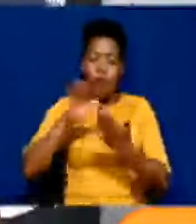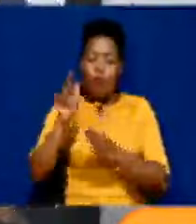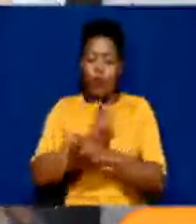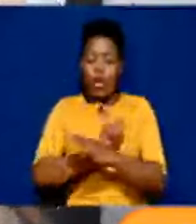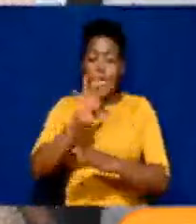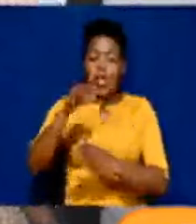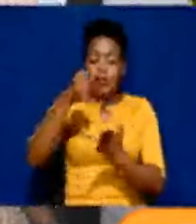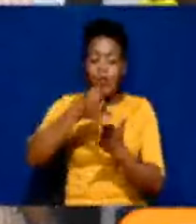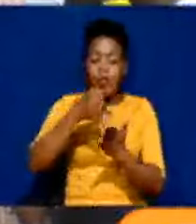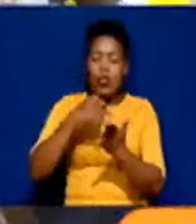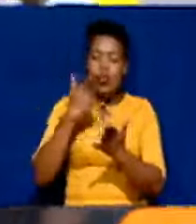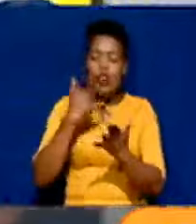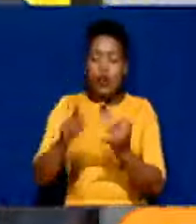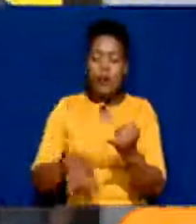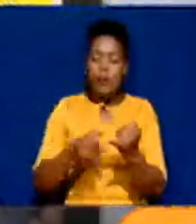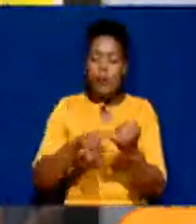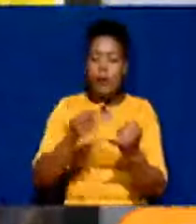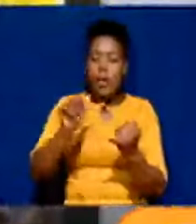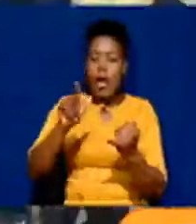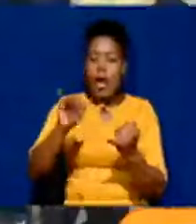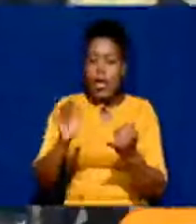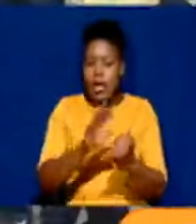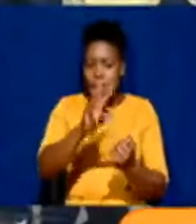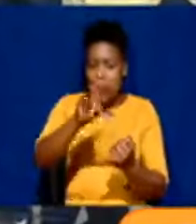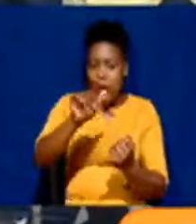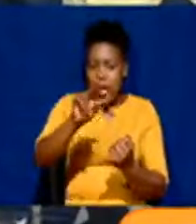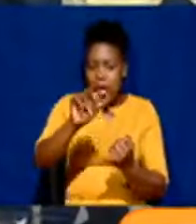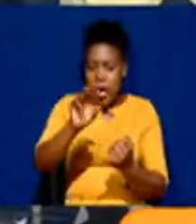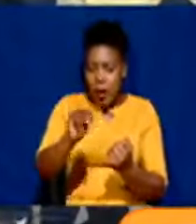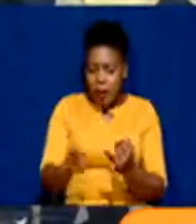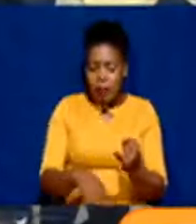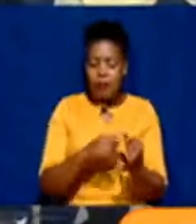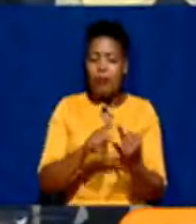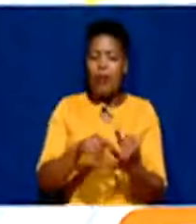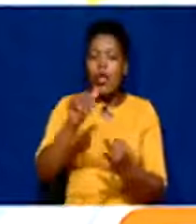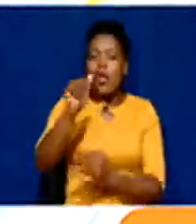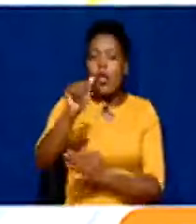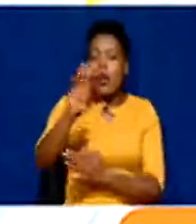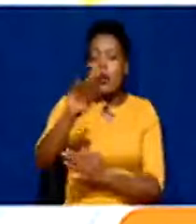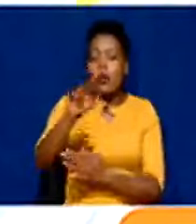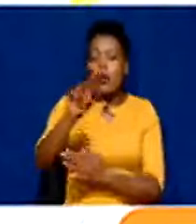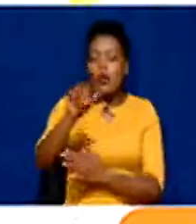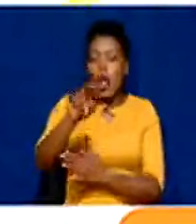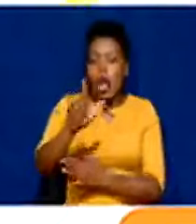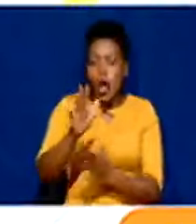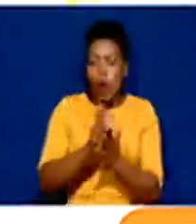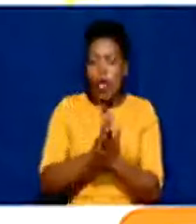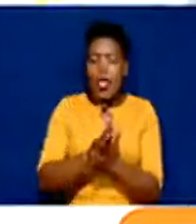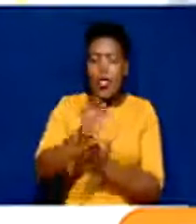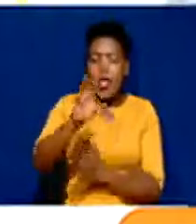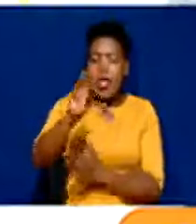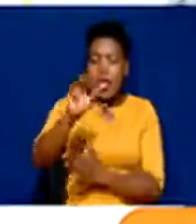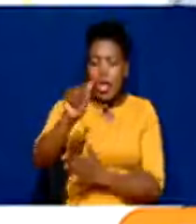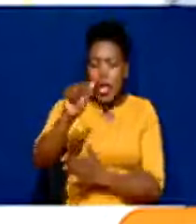players include goalkeeper Ali Zambia, winger William Gitamu, and strikers Abdul Hafid Abdullahi and Amos